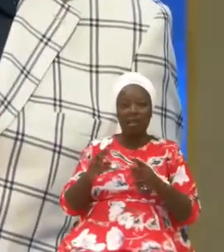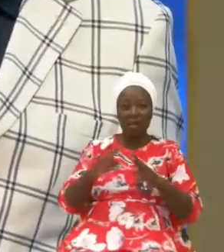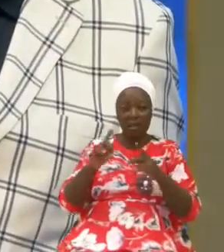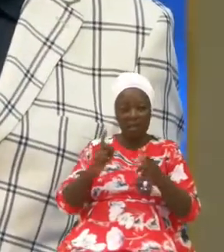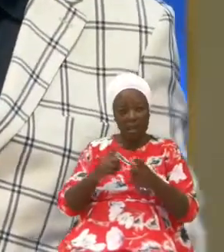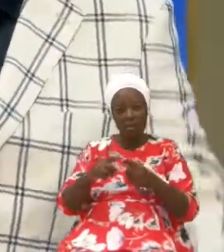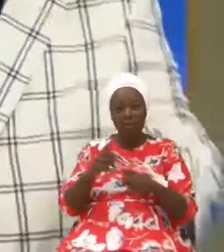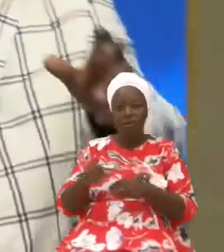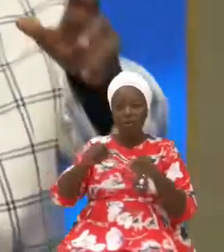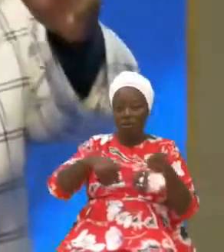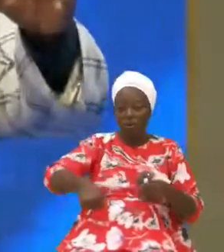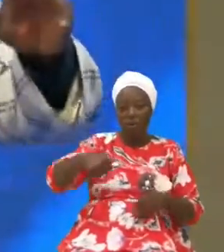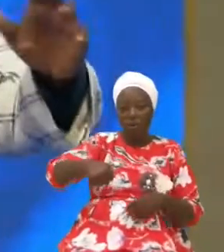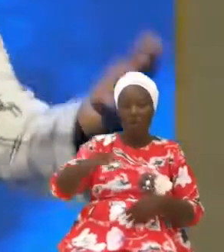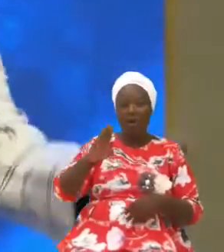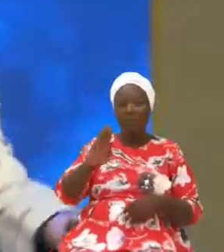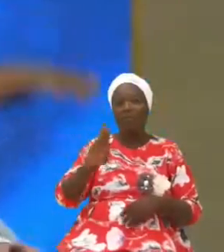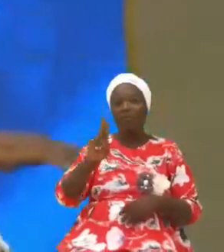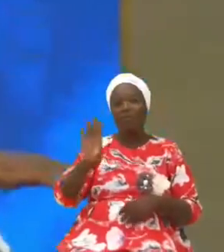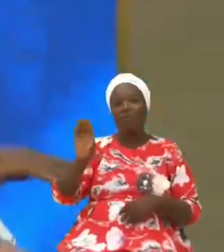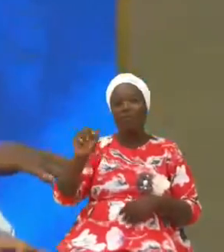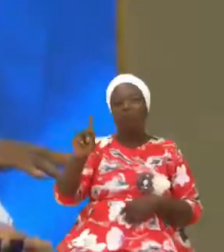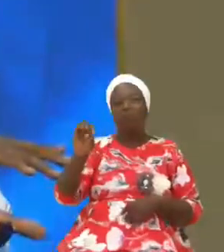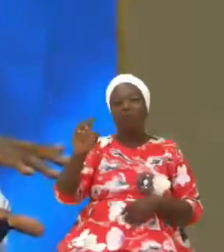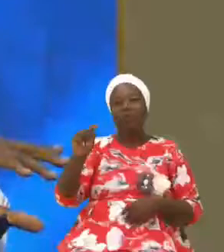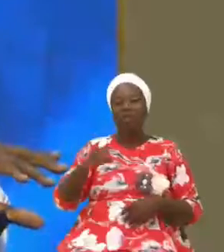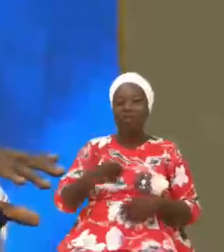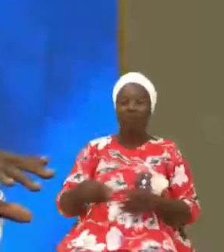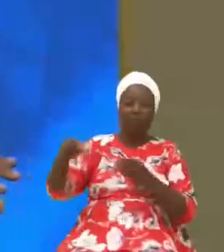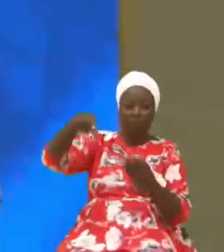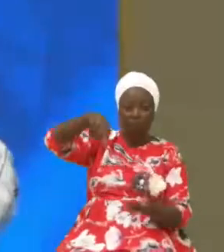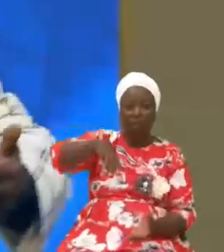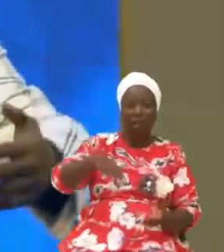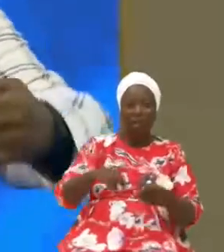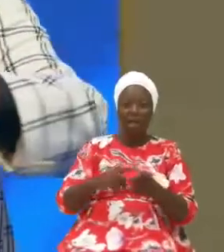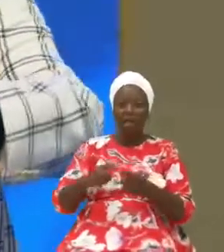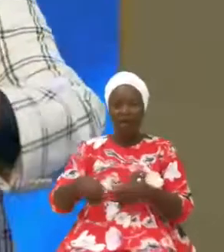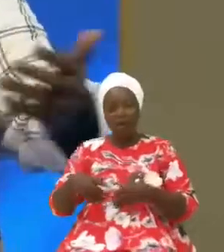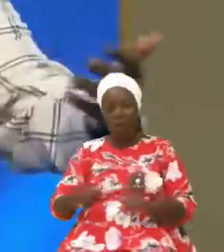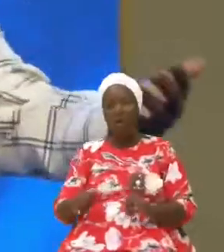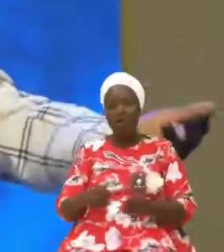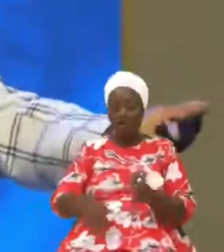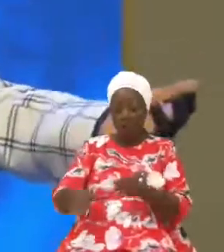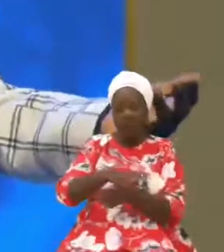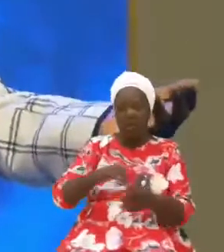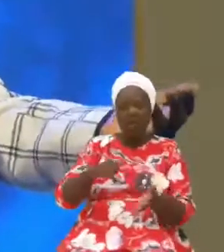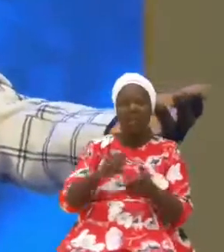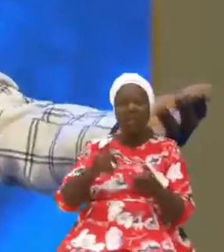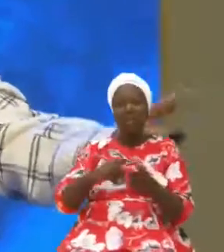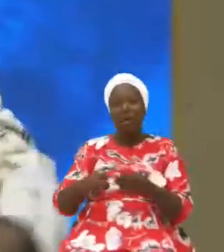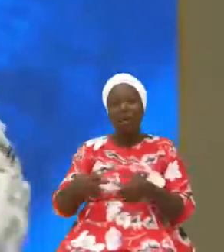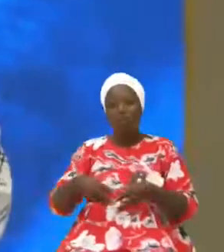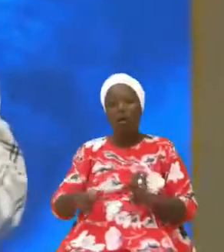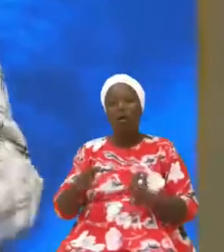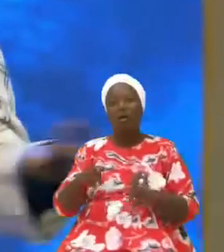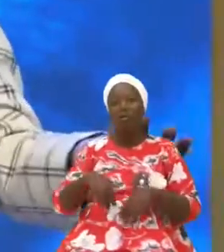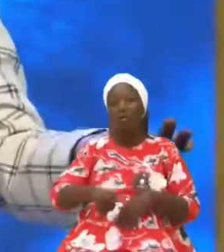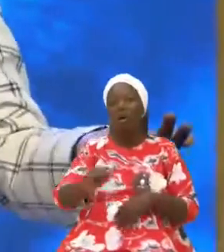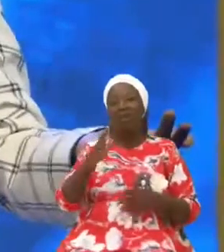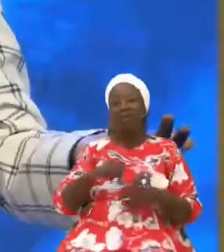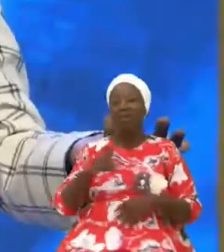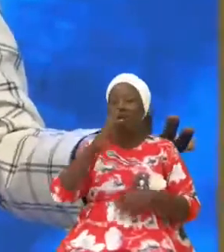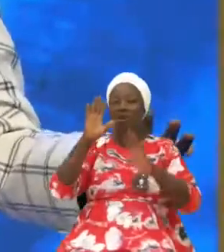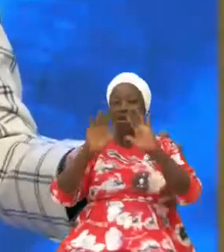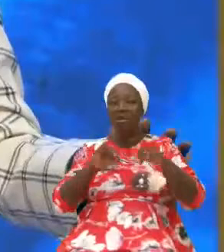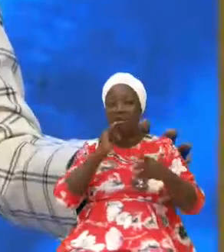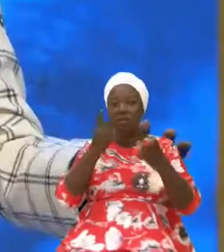the house, and you put your bucket upside down, and while the rain is falling and everybody